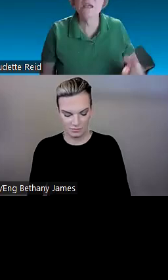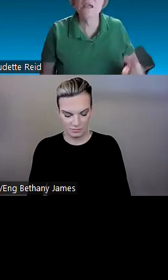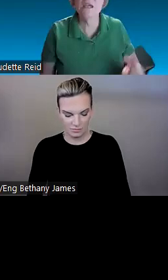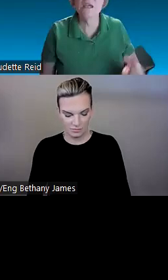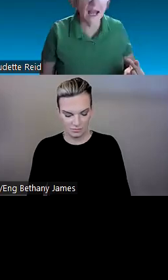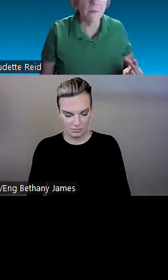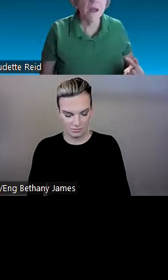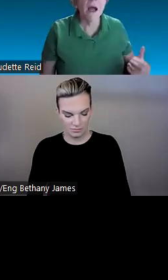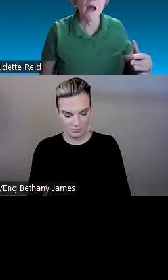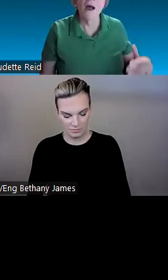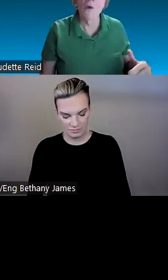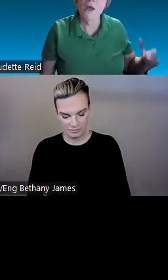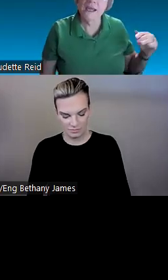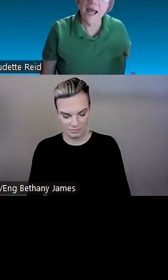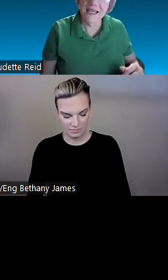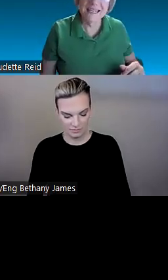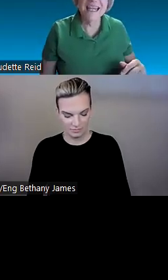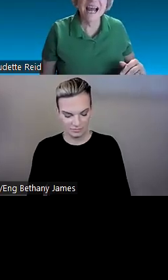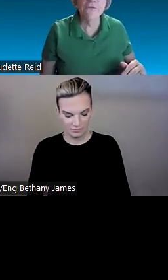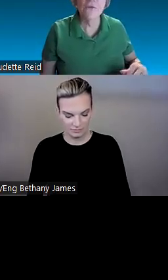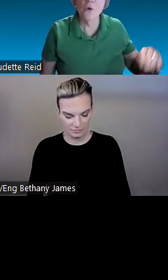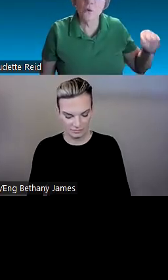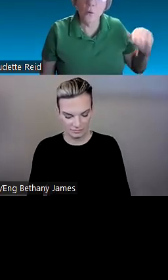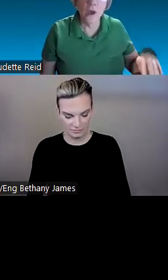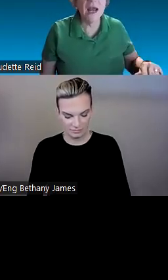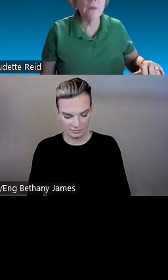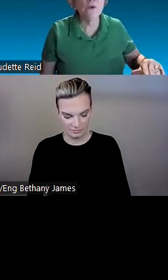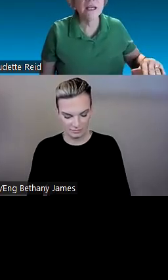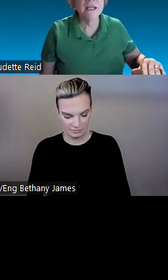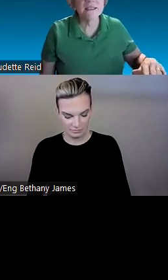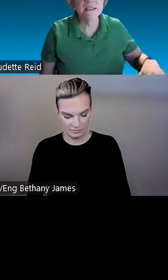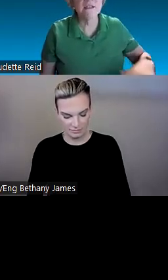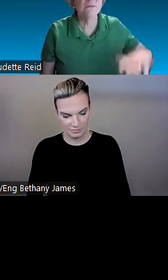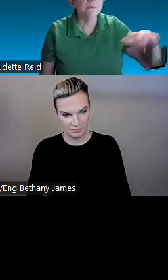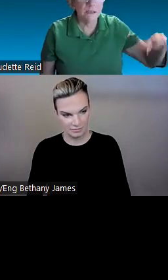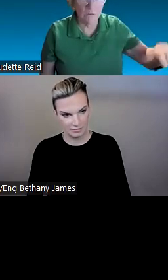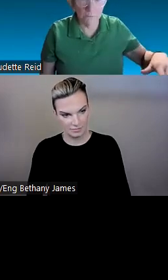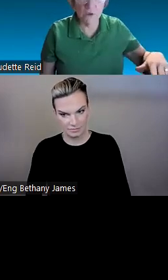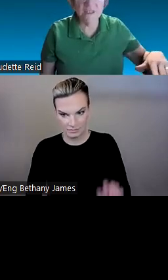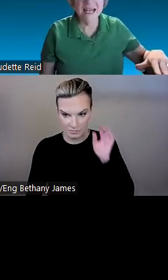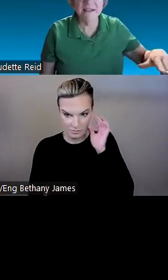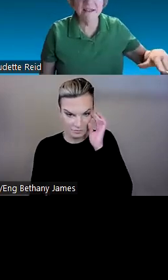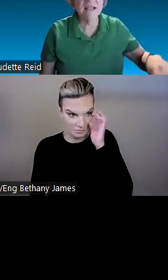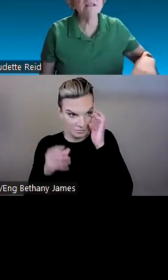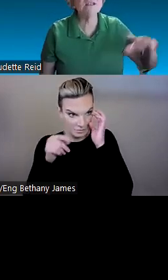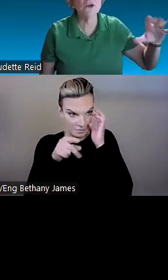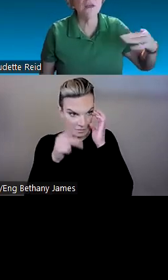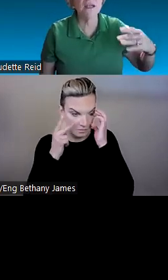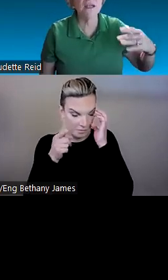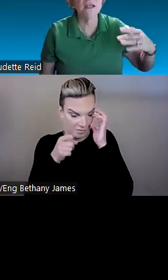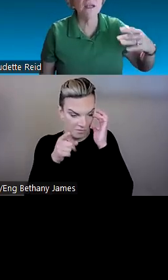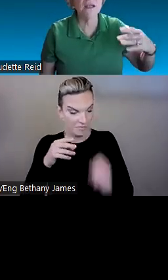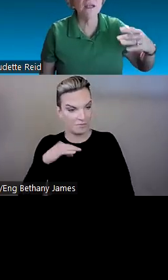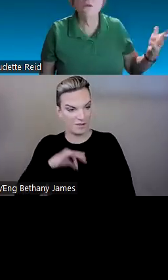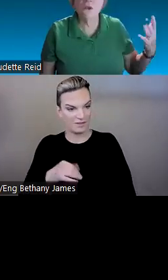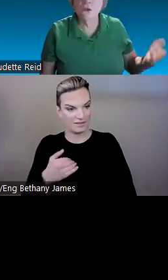people on the job. In the iPhone, one operating system builds on the next so that